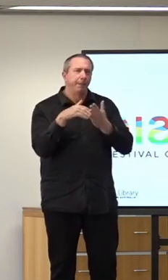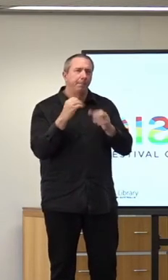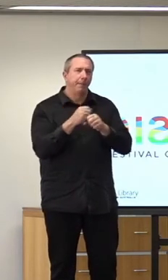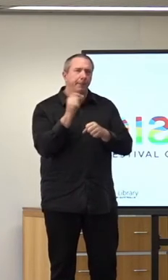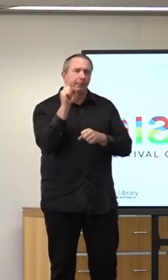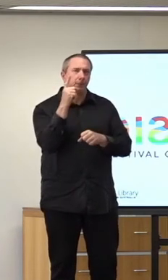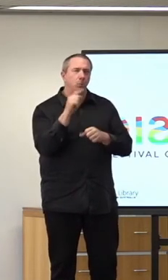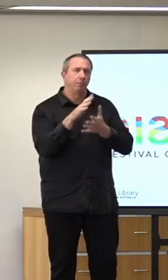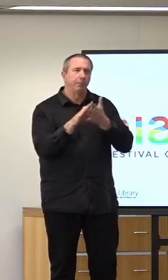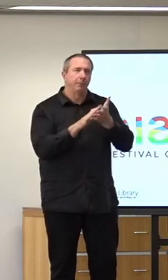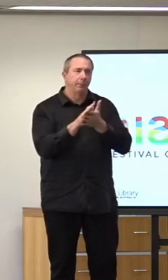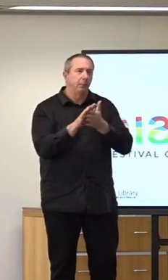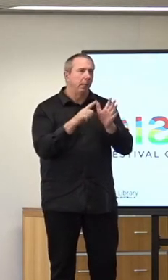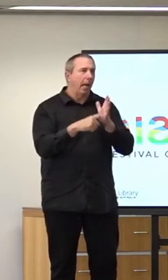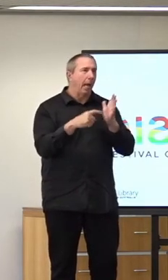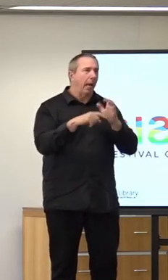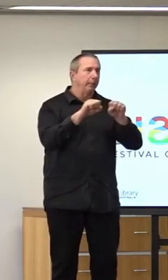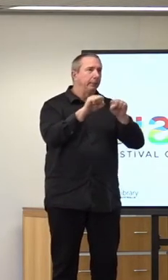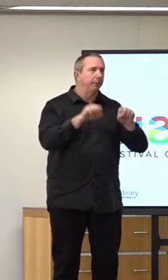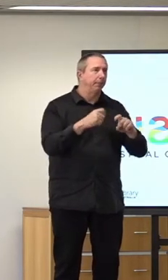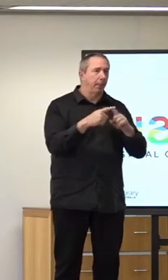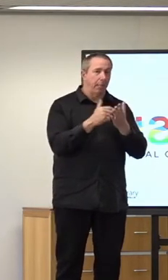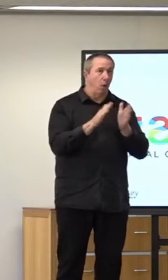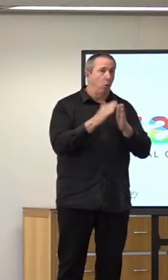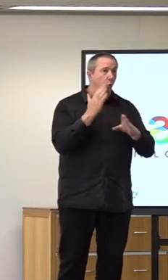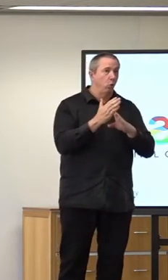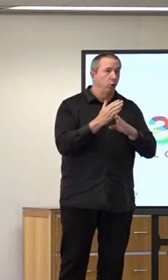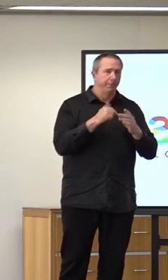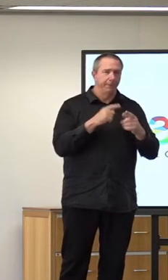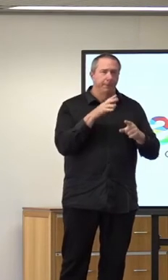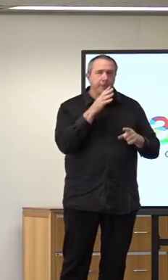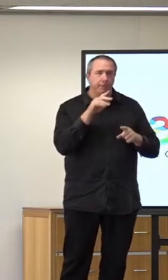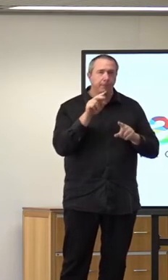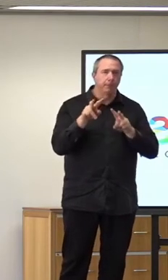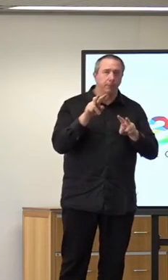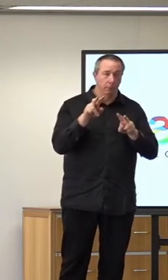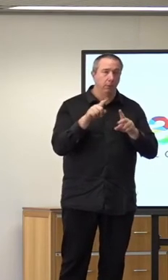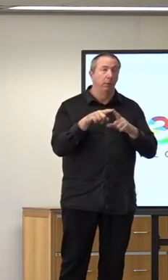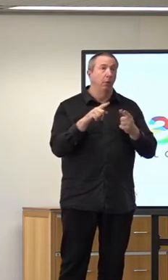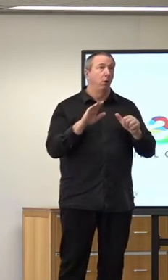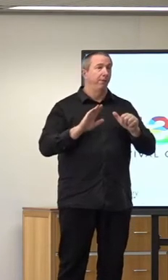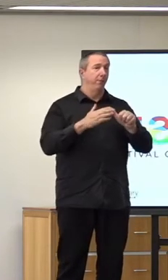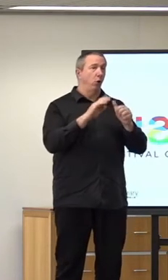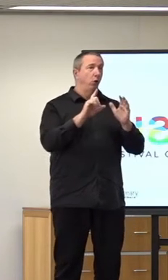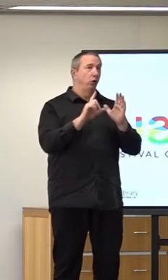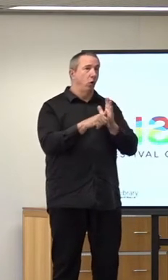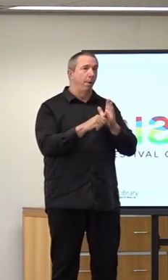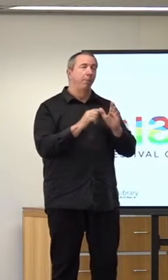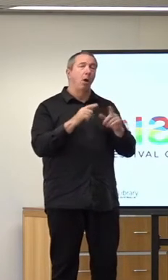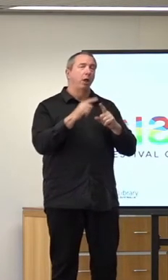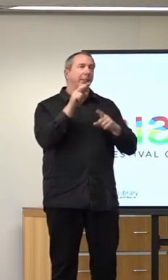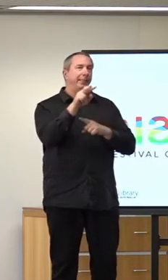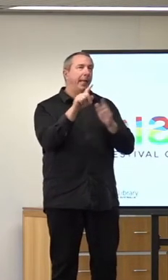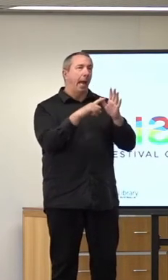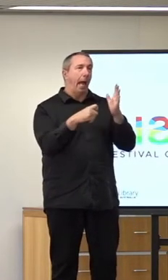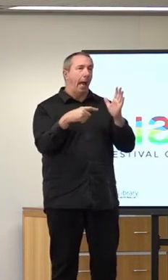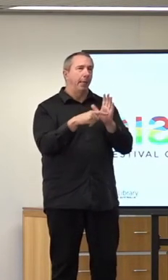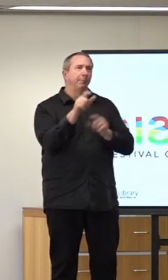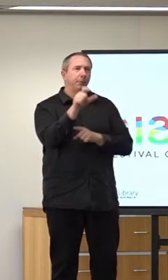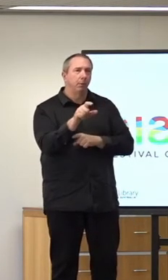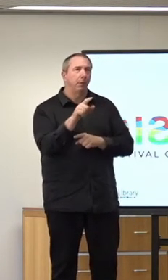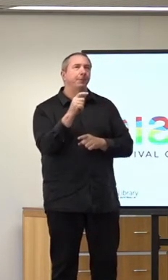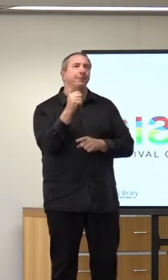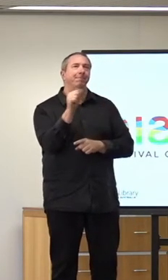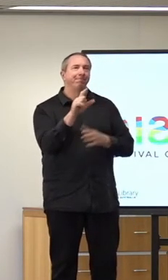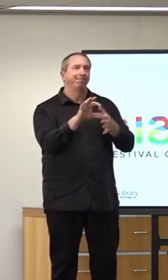the Western art system and how it works. And I actually remember the very first body of work that resonated with me as an artist, and it was